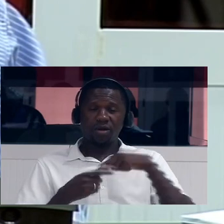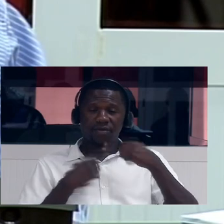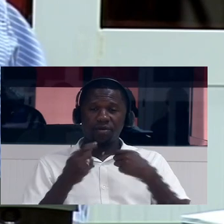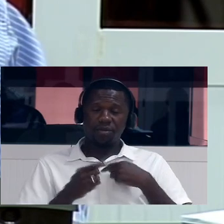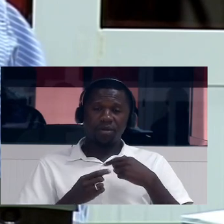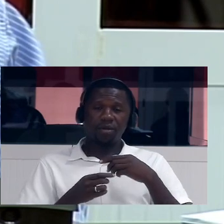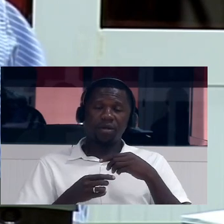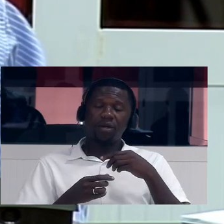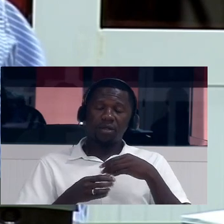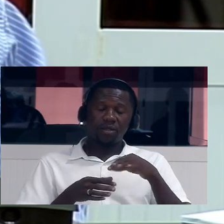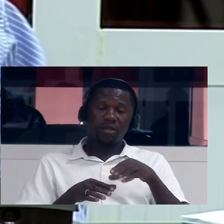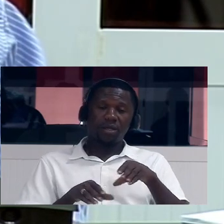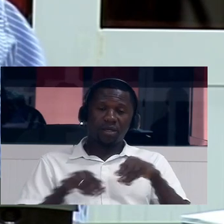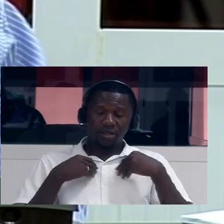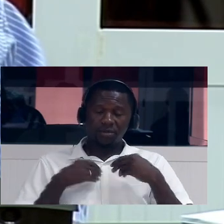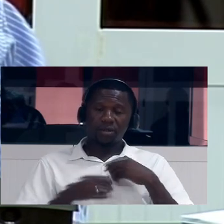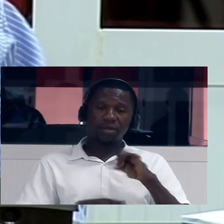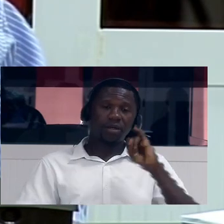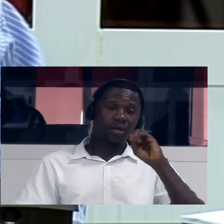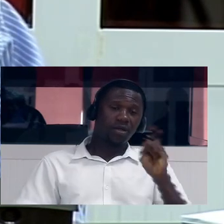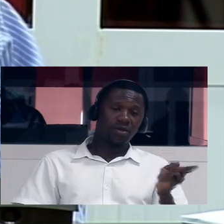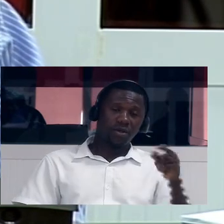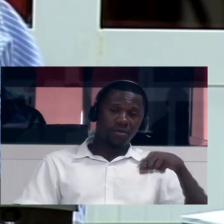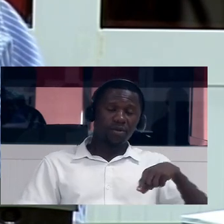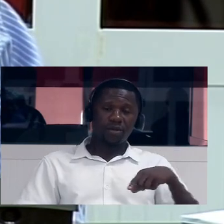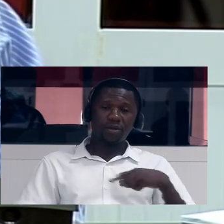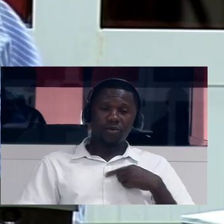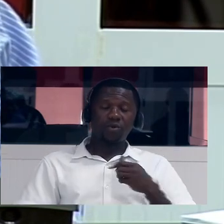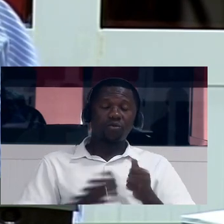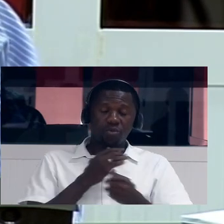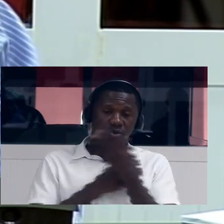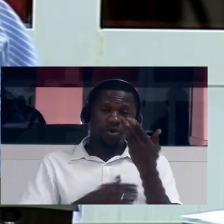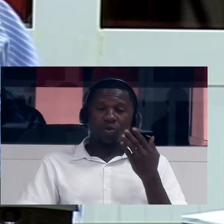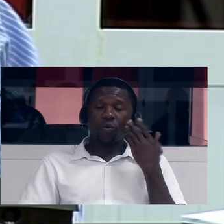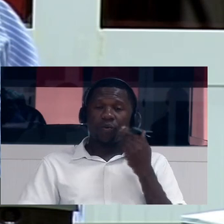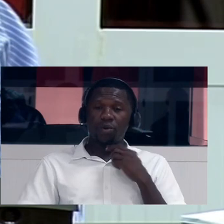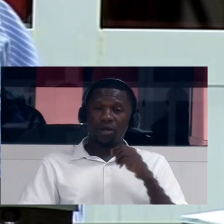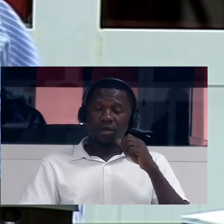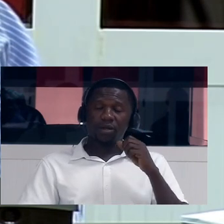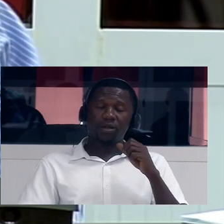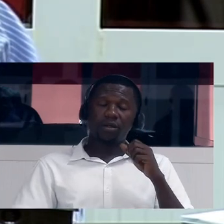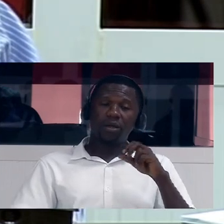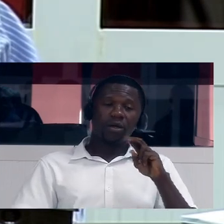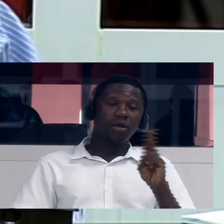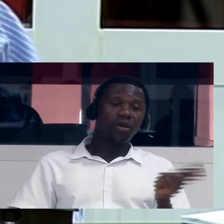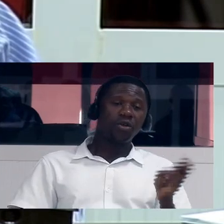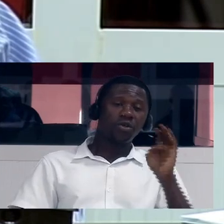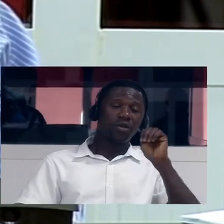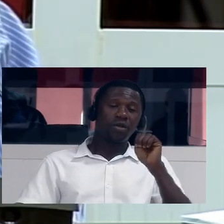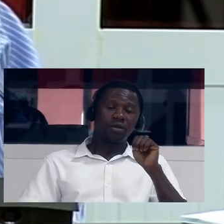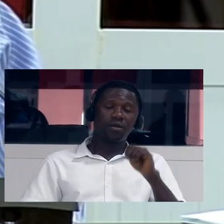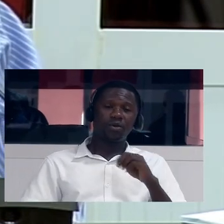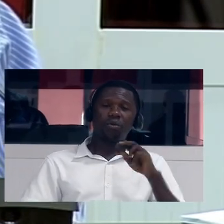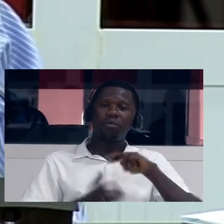as IG, there was a morning when HE called me to say he wanted to see me. Who do you mean when you say the